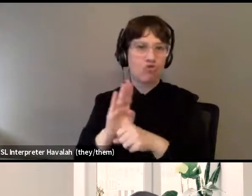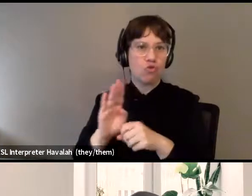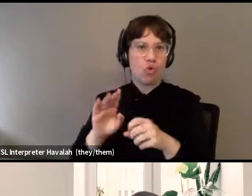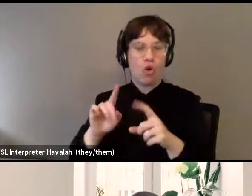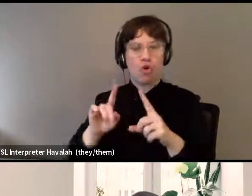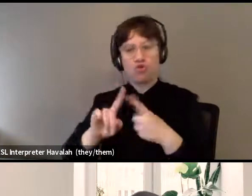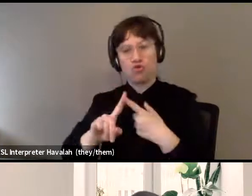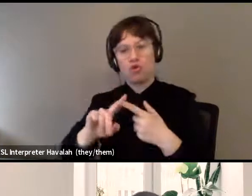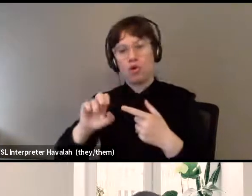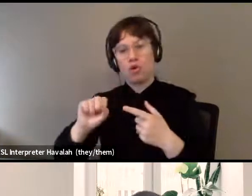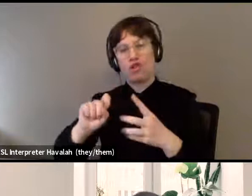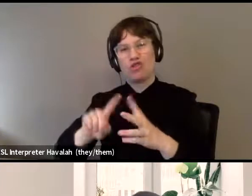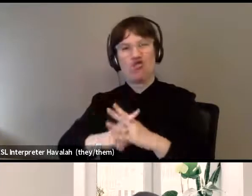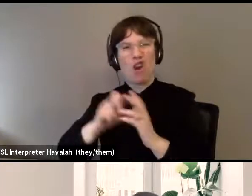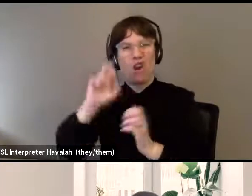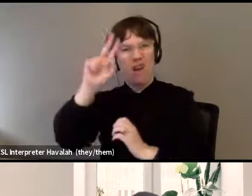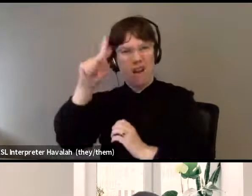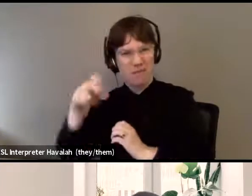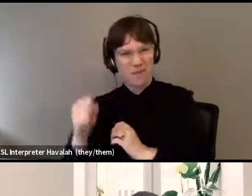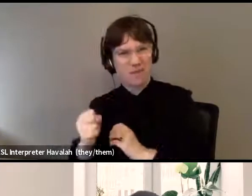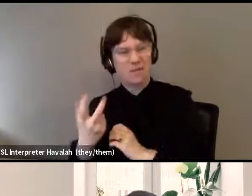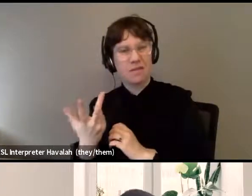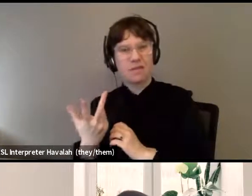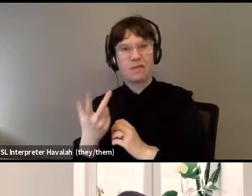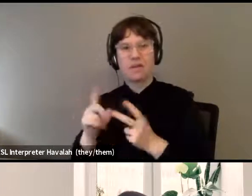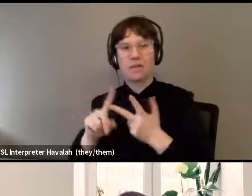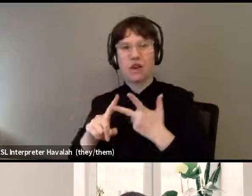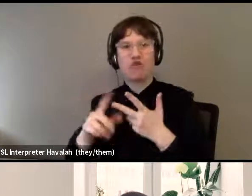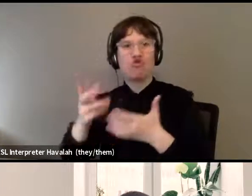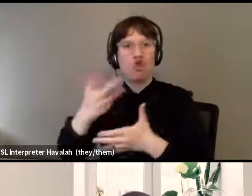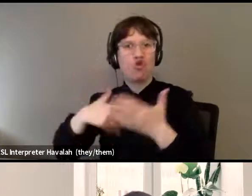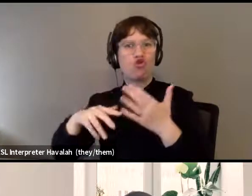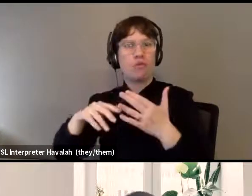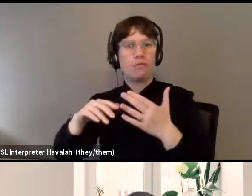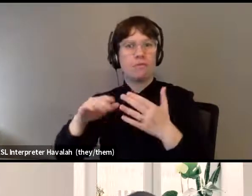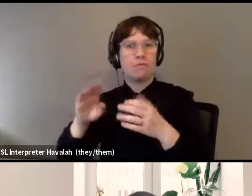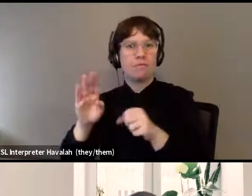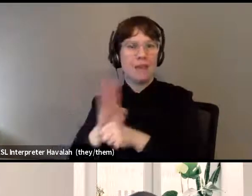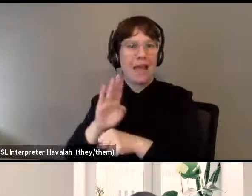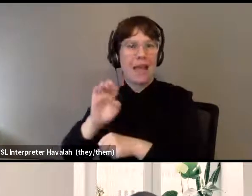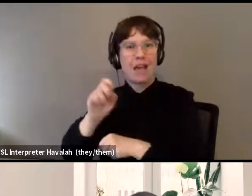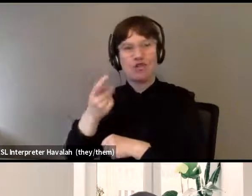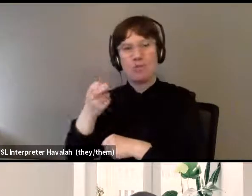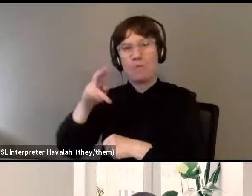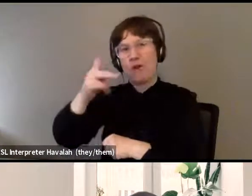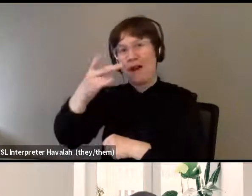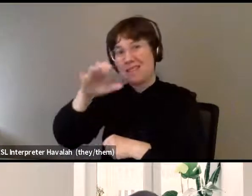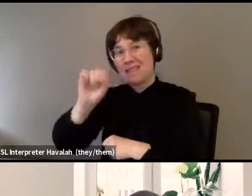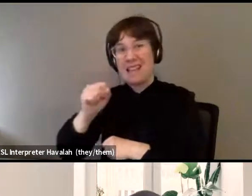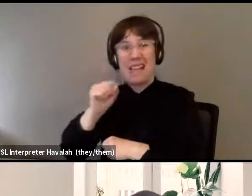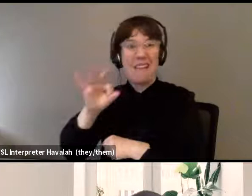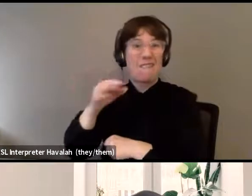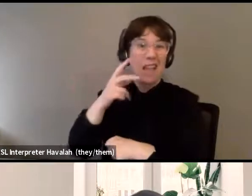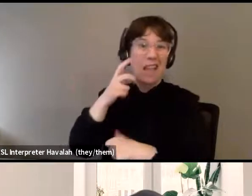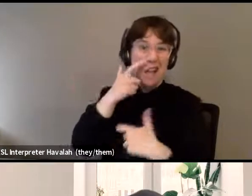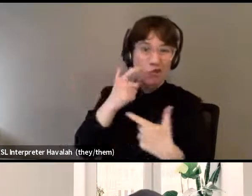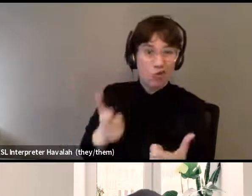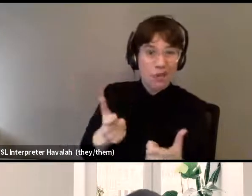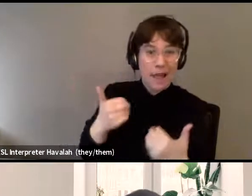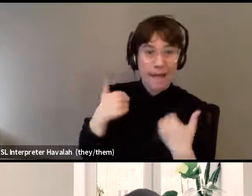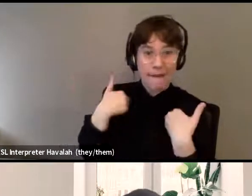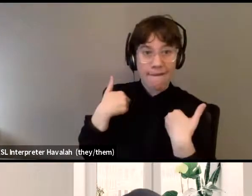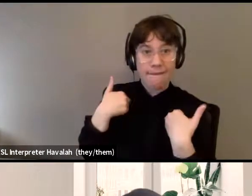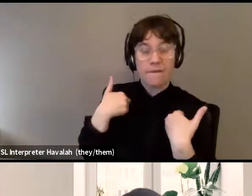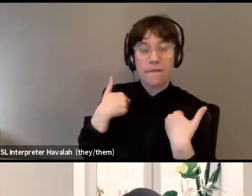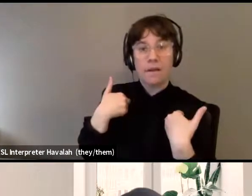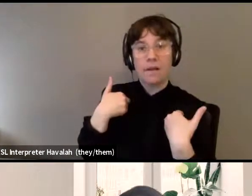startups that were impacting this, social enterprises. So if this is an area you're interested in, like